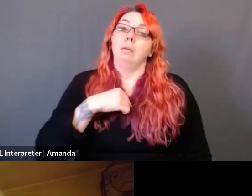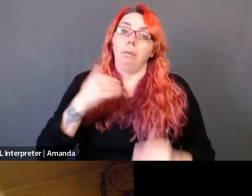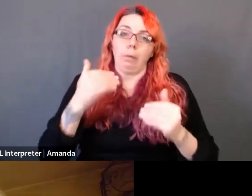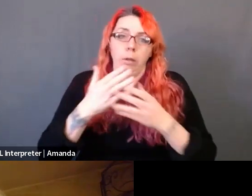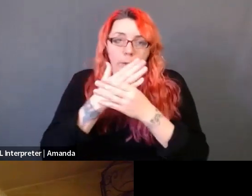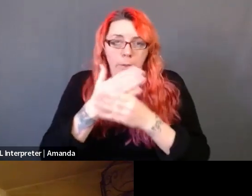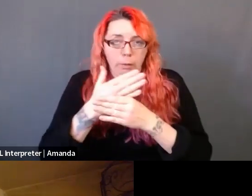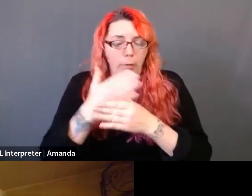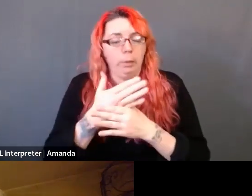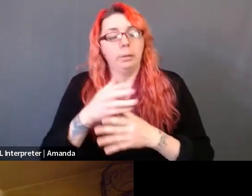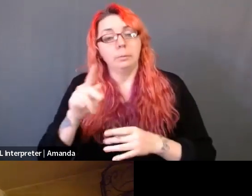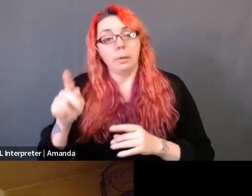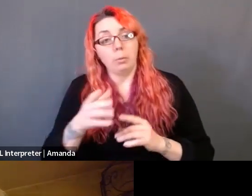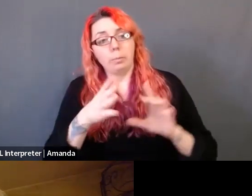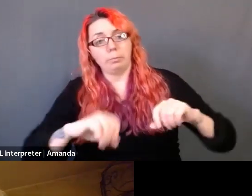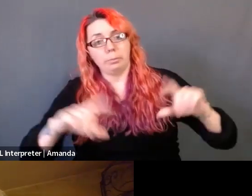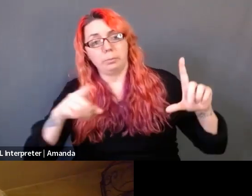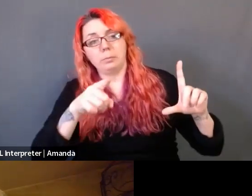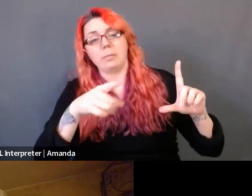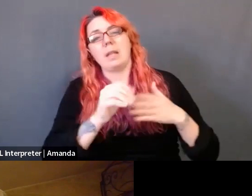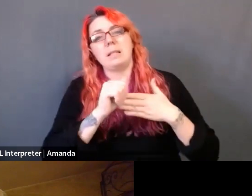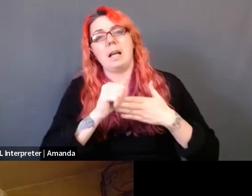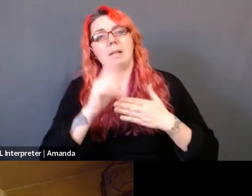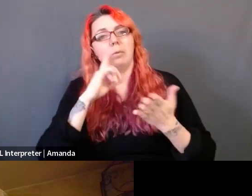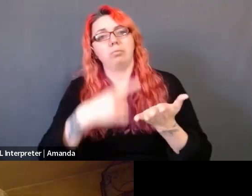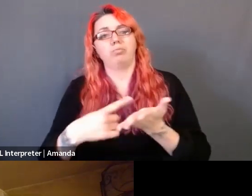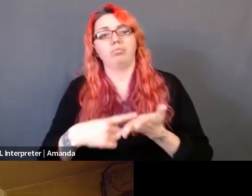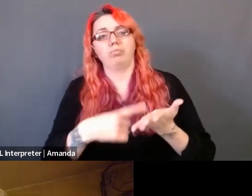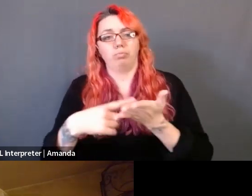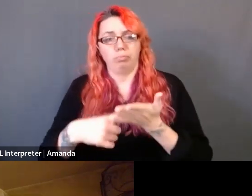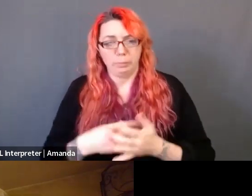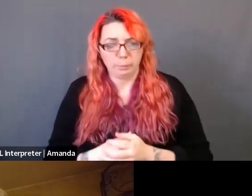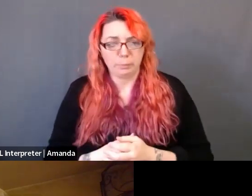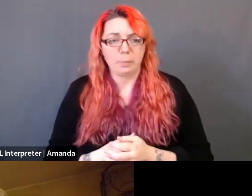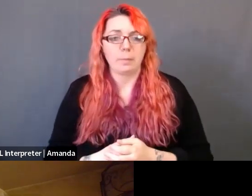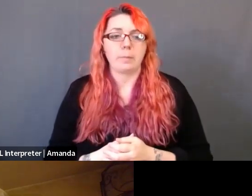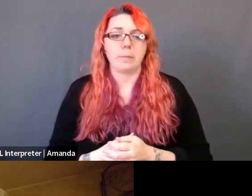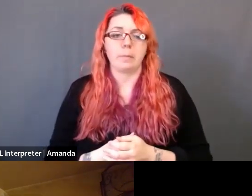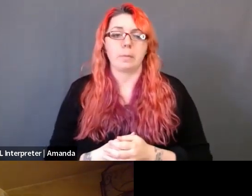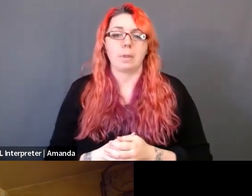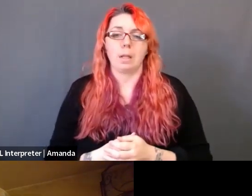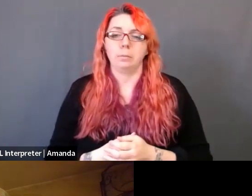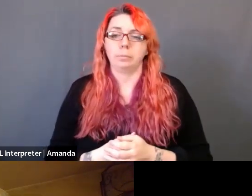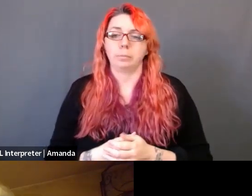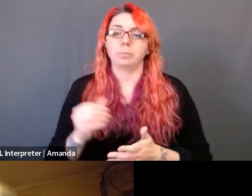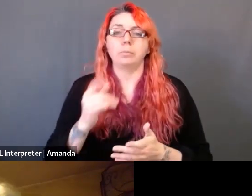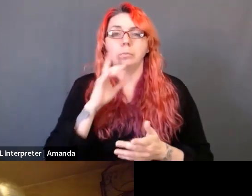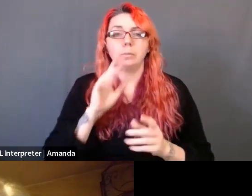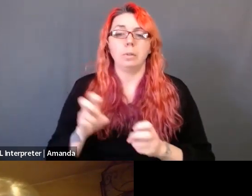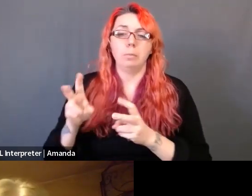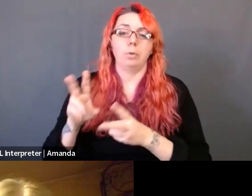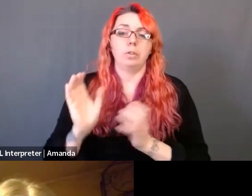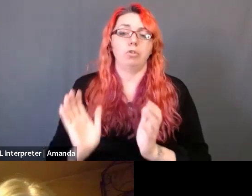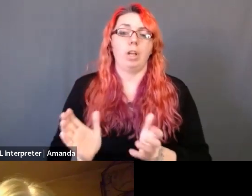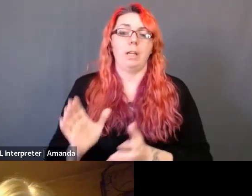on so that you have this. It's the CAEA addendum. You'll see it pop up in the chat now. So you can actually